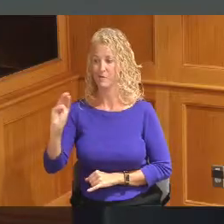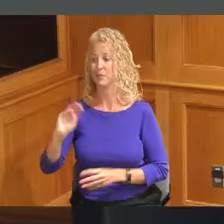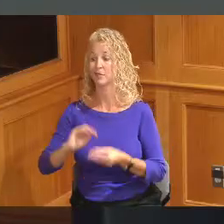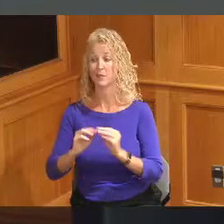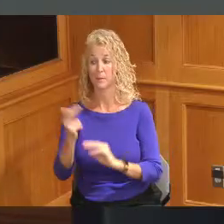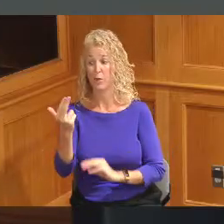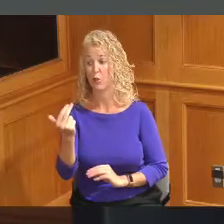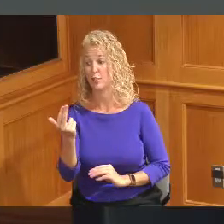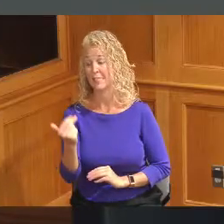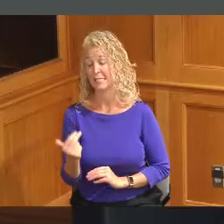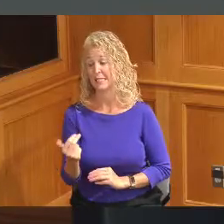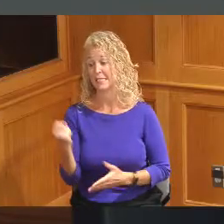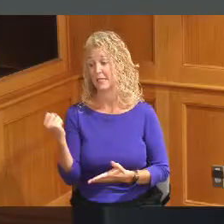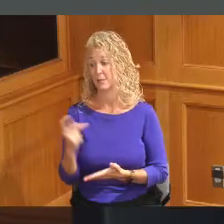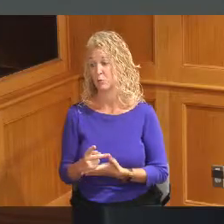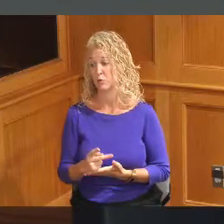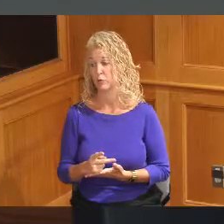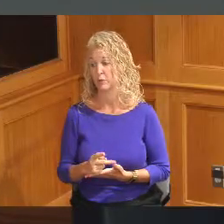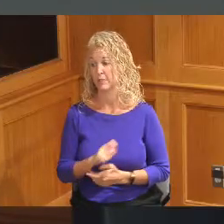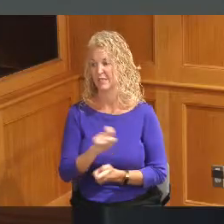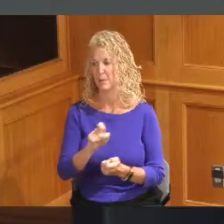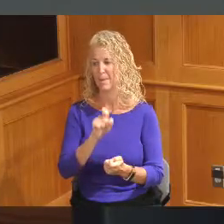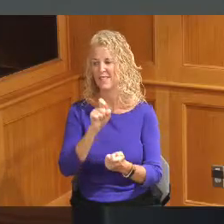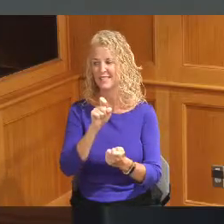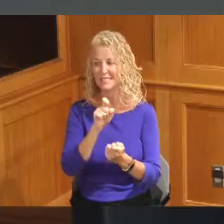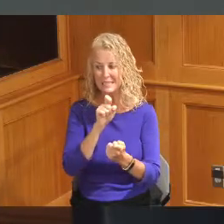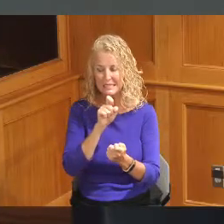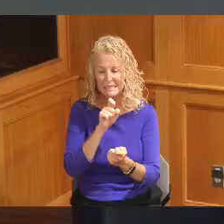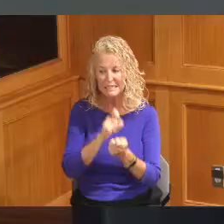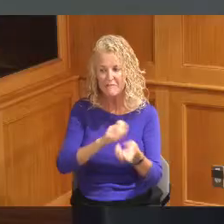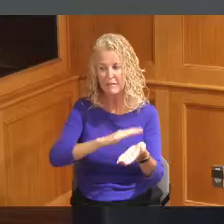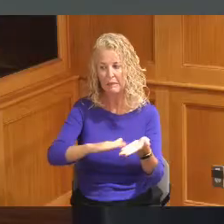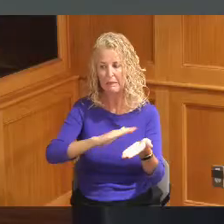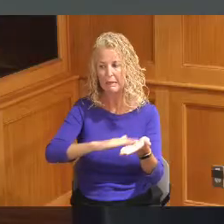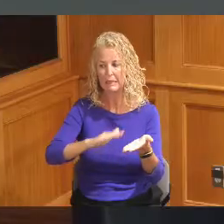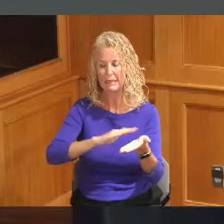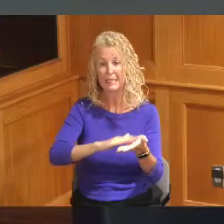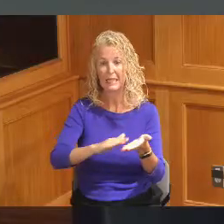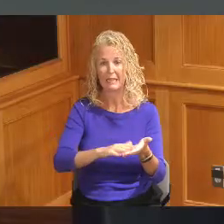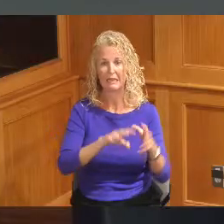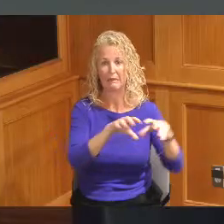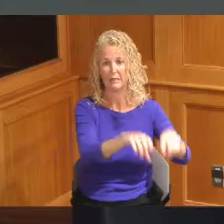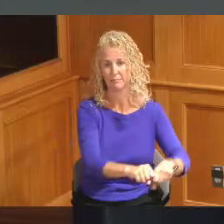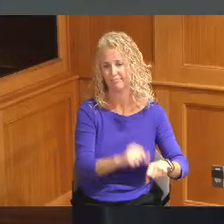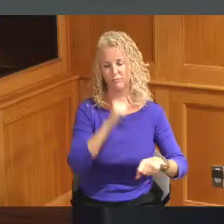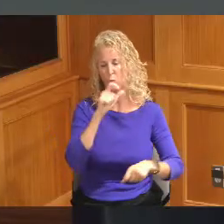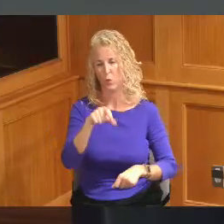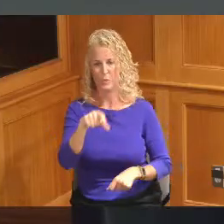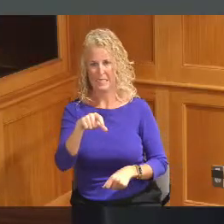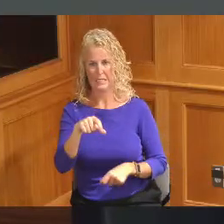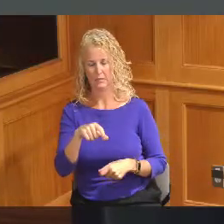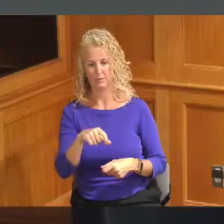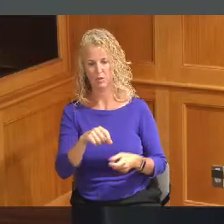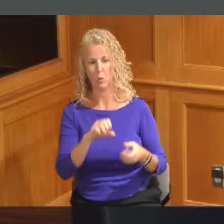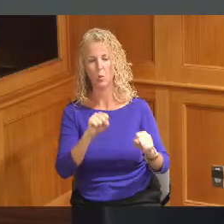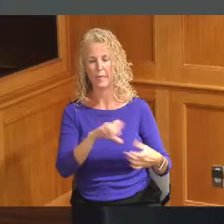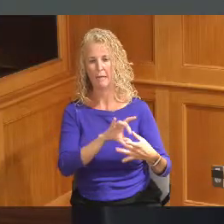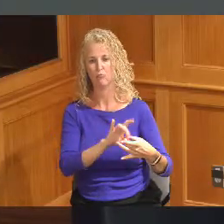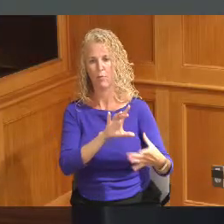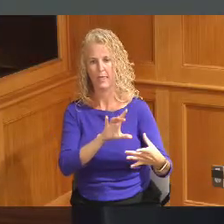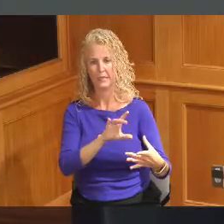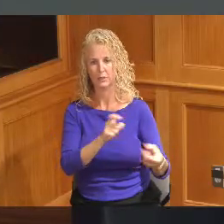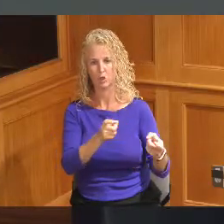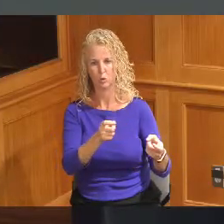a resolution determining that certain sanitary easements are no longer needed for county purposes and to execute a release of those